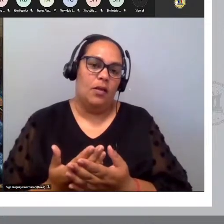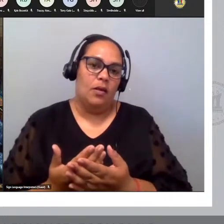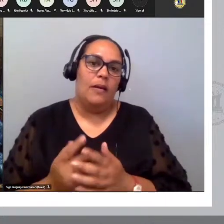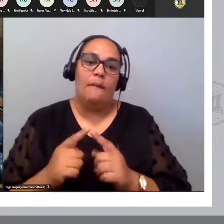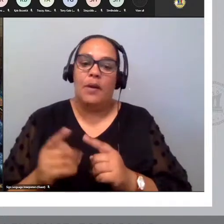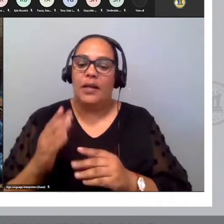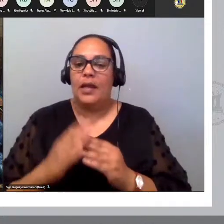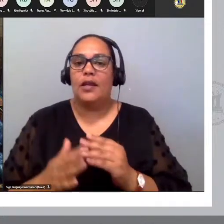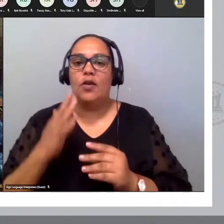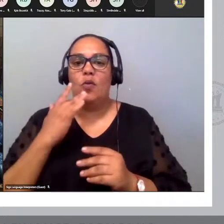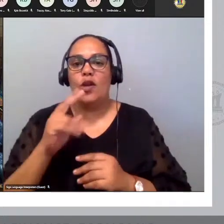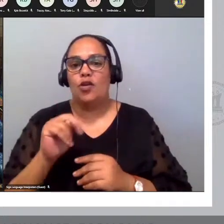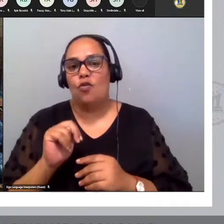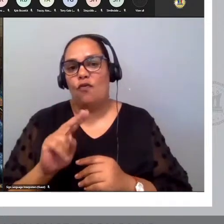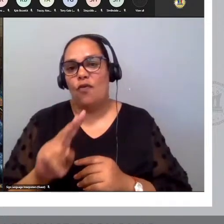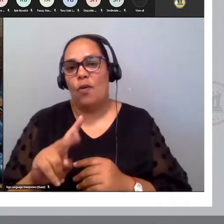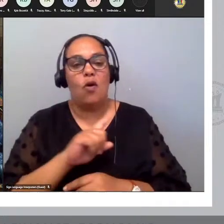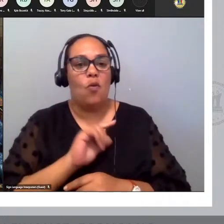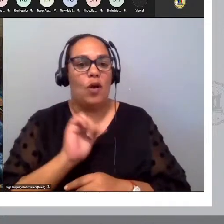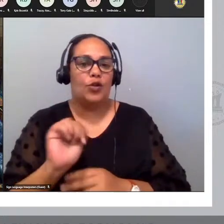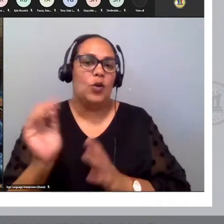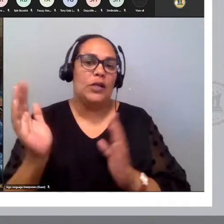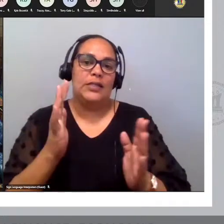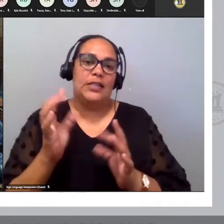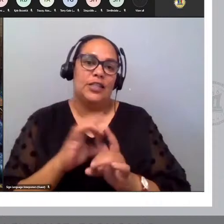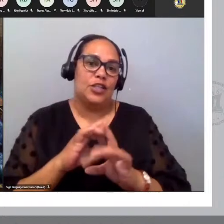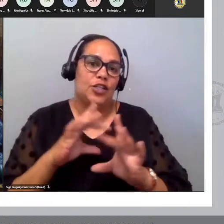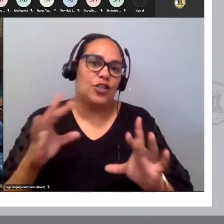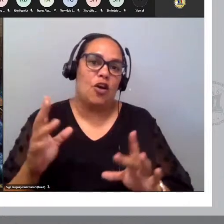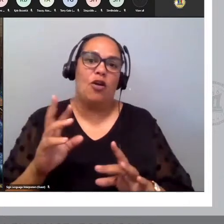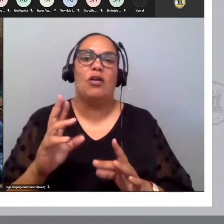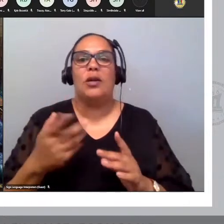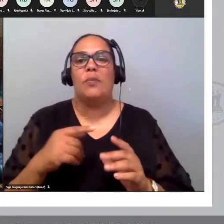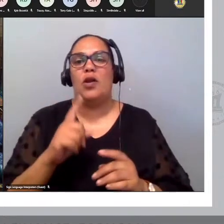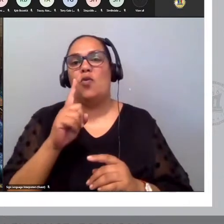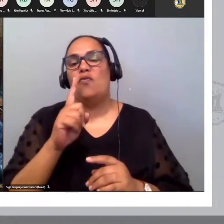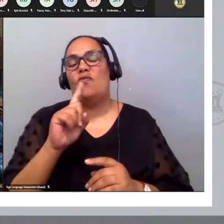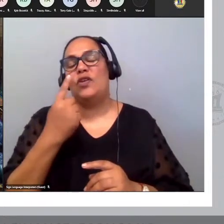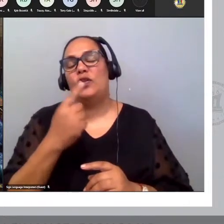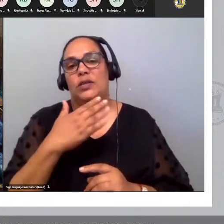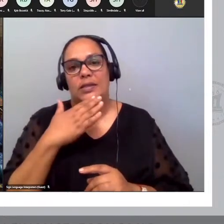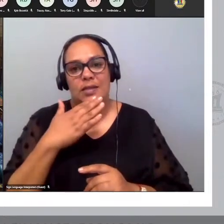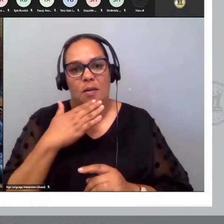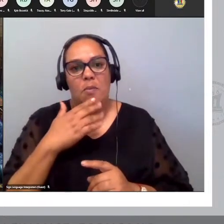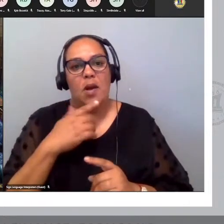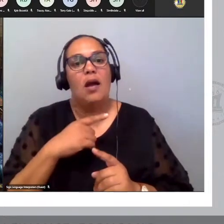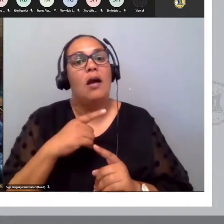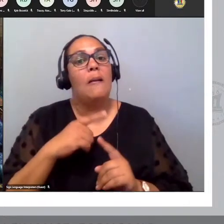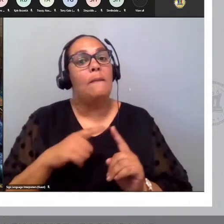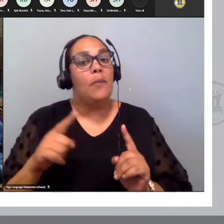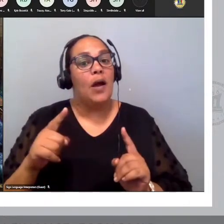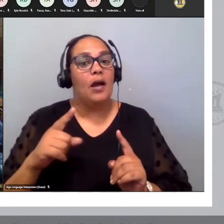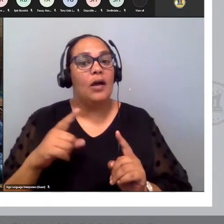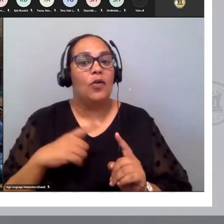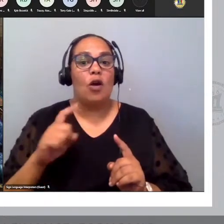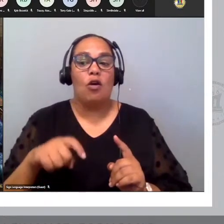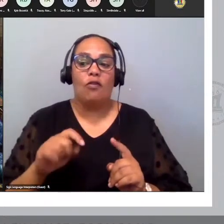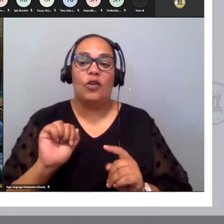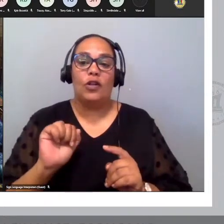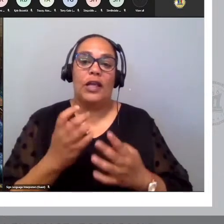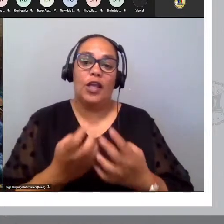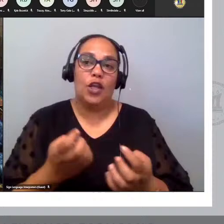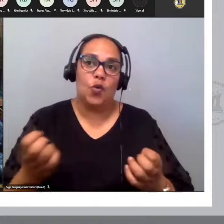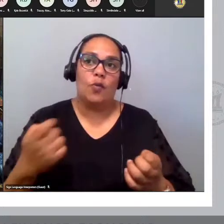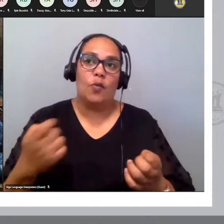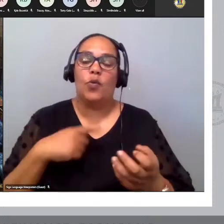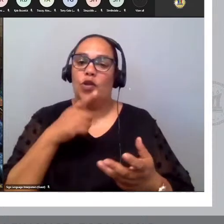at the end of November because the the season starts roughly 1 December so because the that equipment and